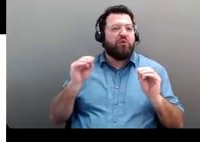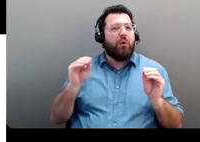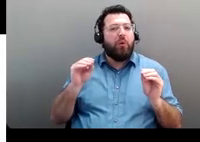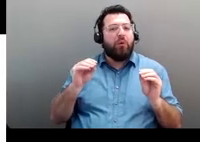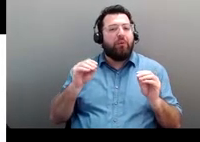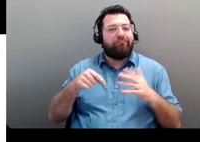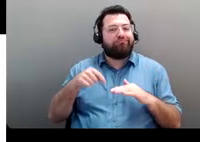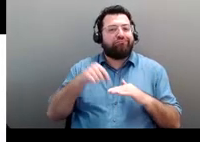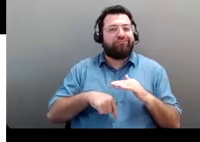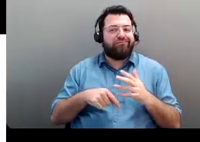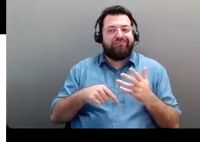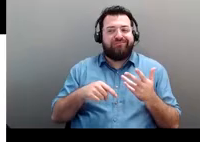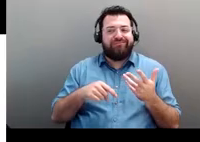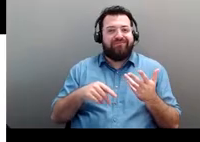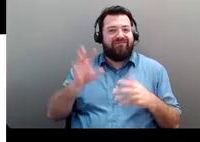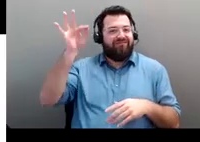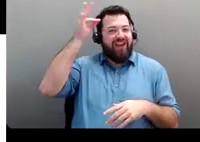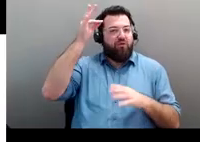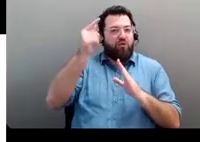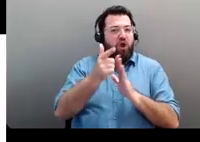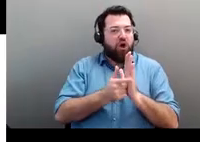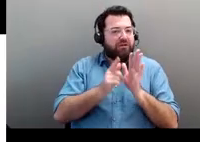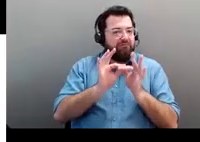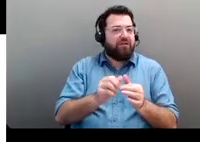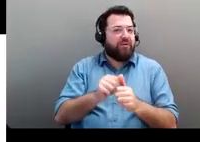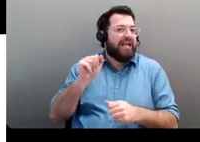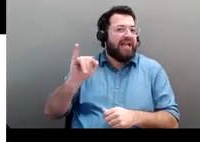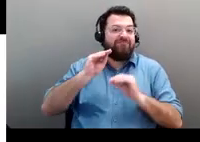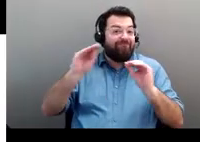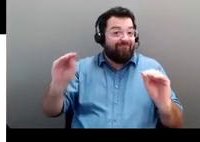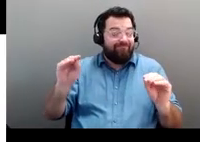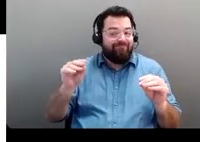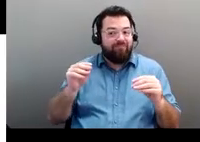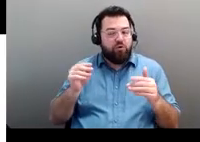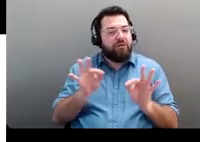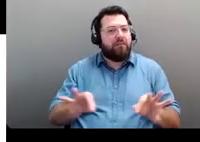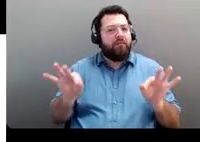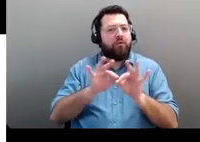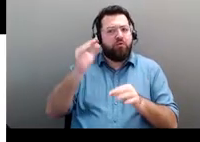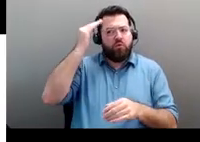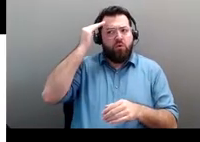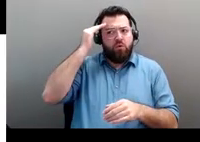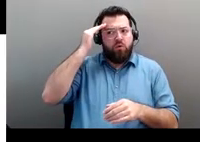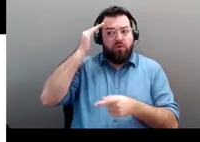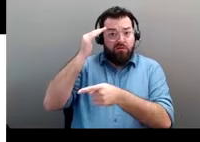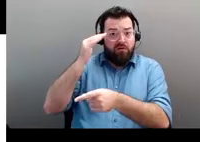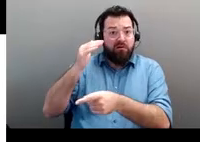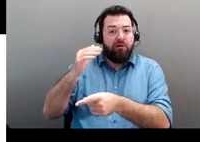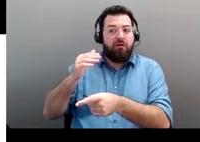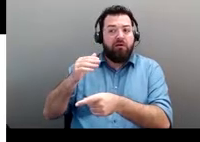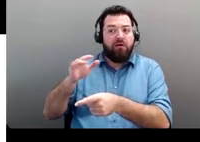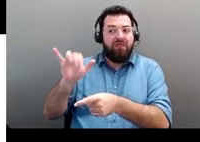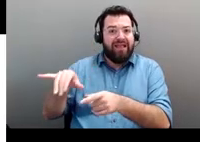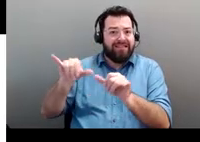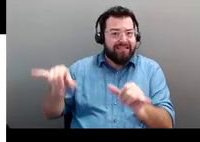AI safety laws out there. And yeah, so it's important to know what these companies are doing